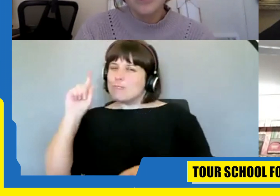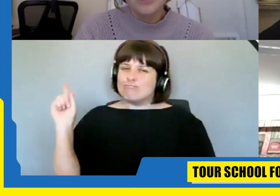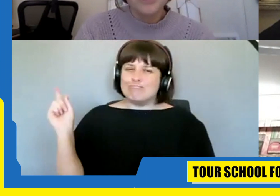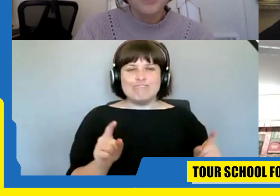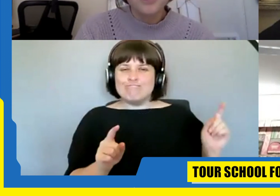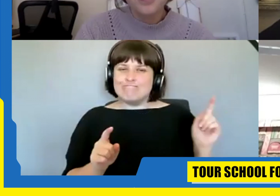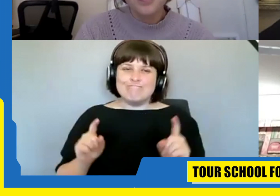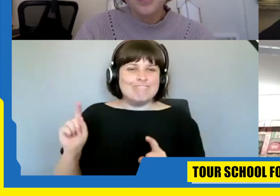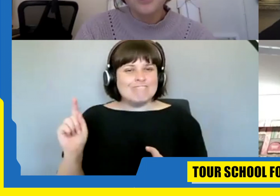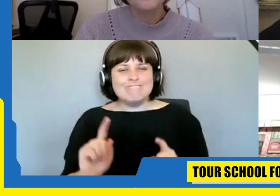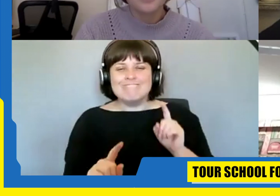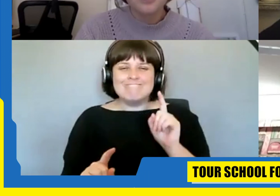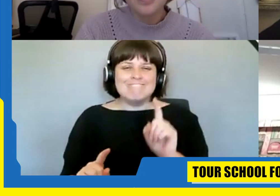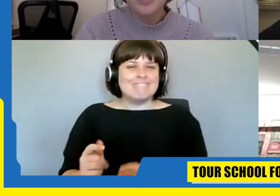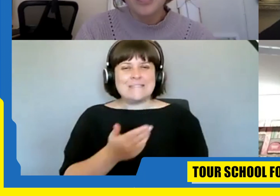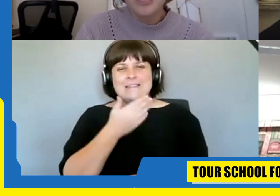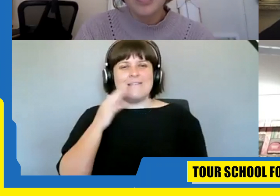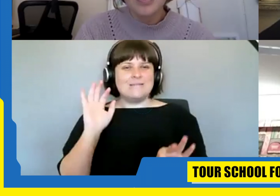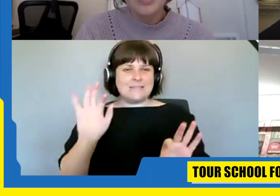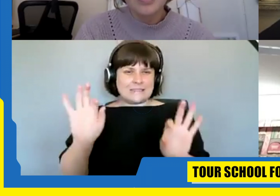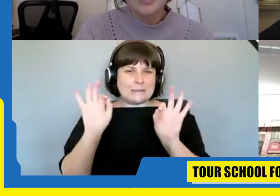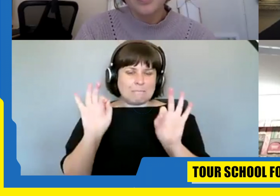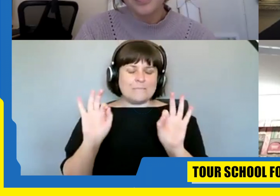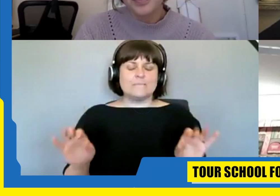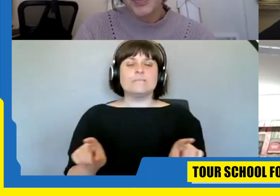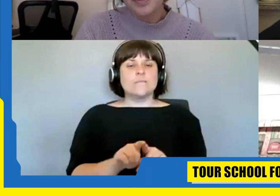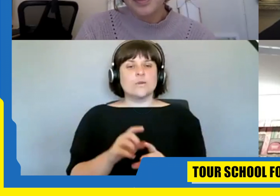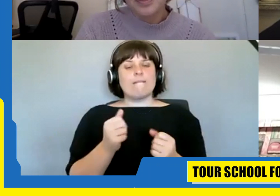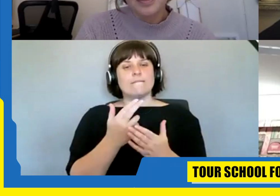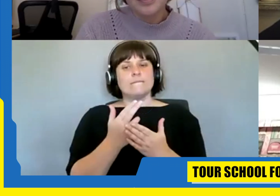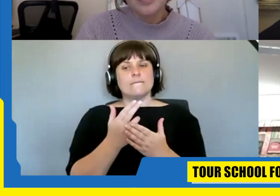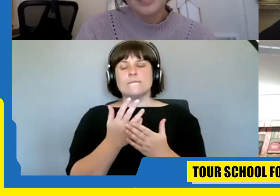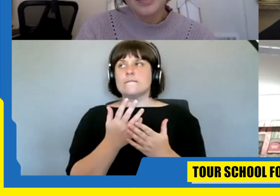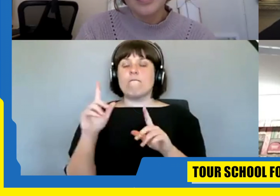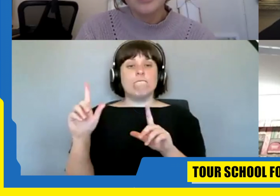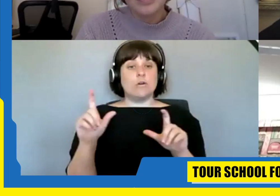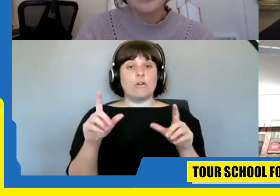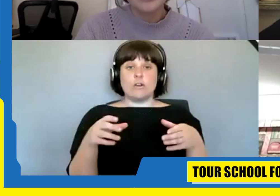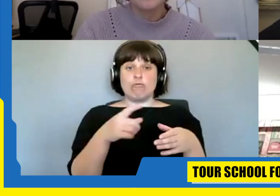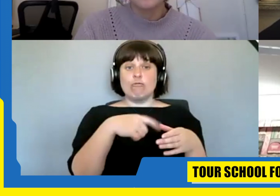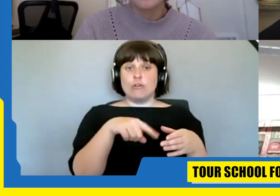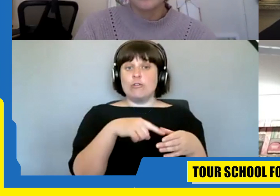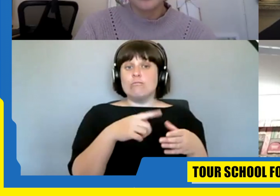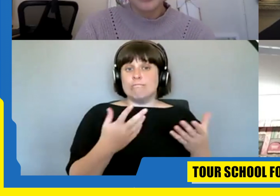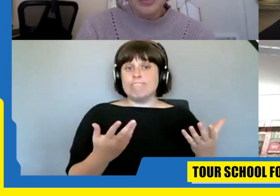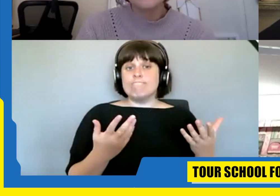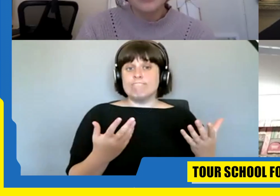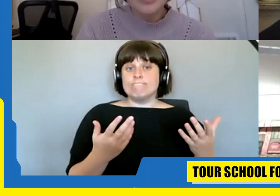and that was special. And we've also have a photography group within our Arts